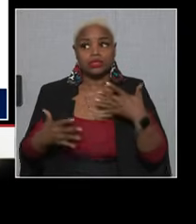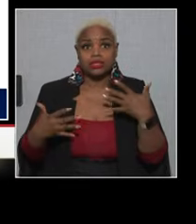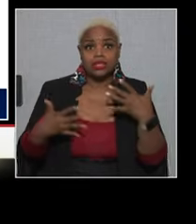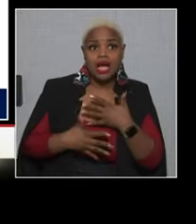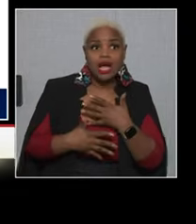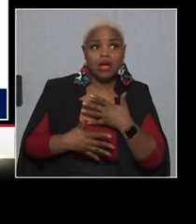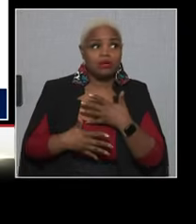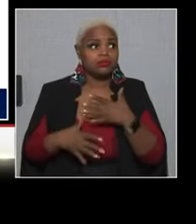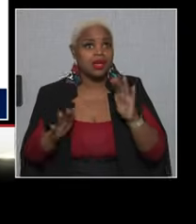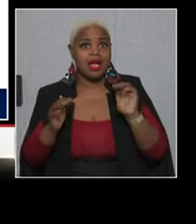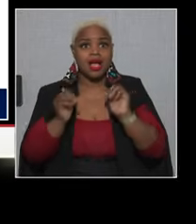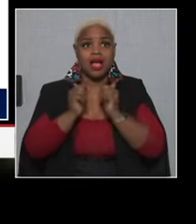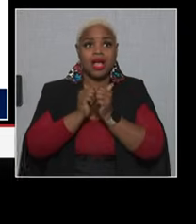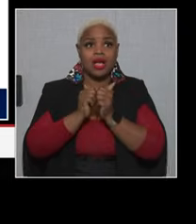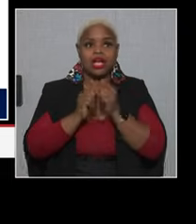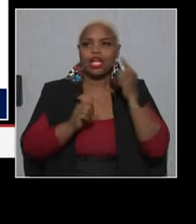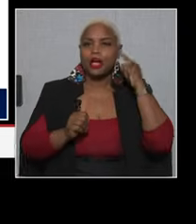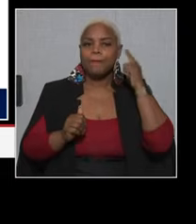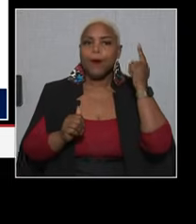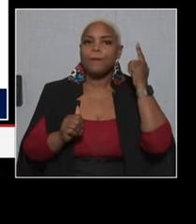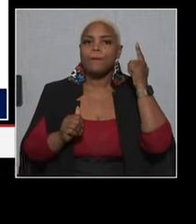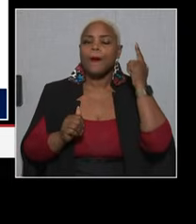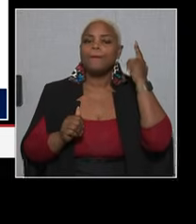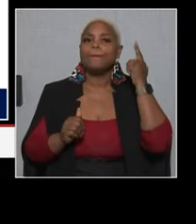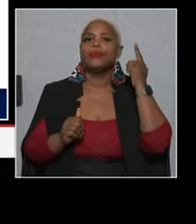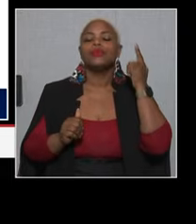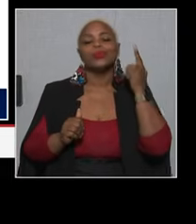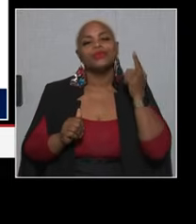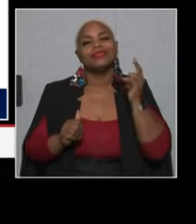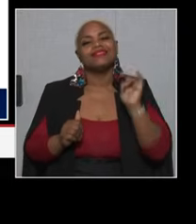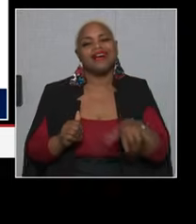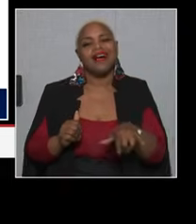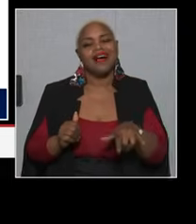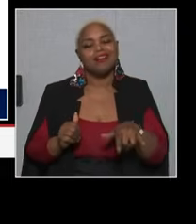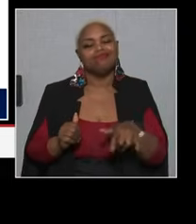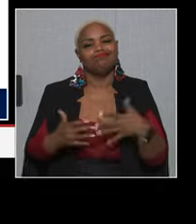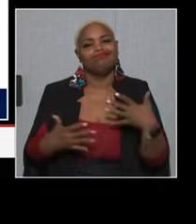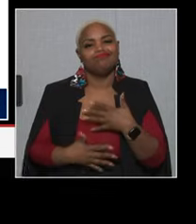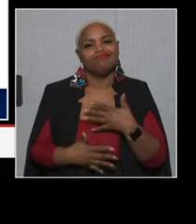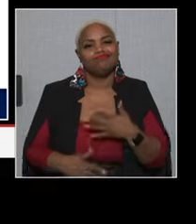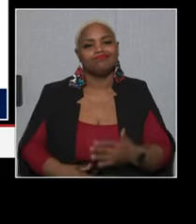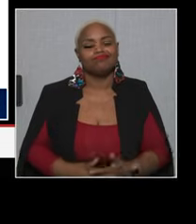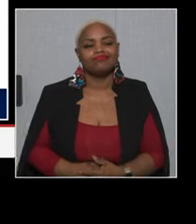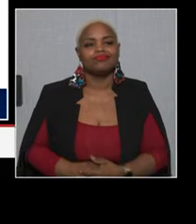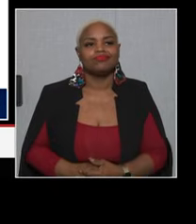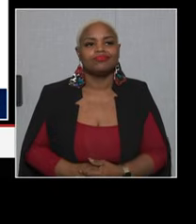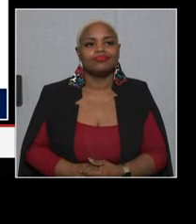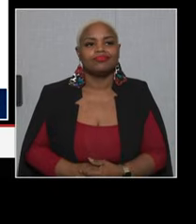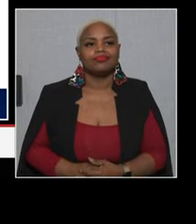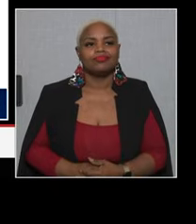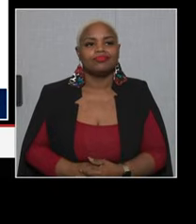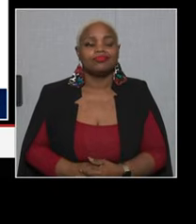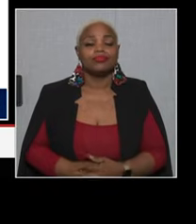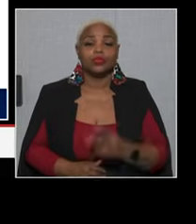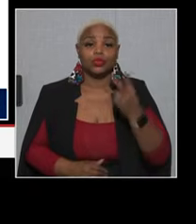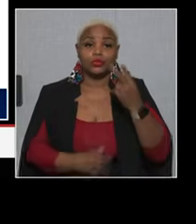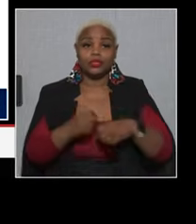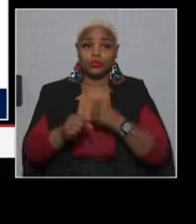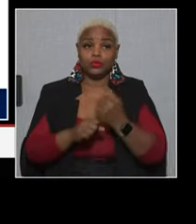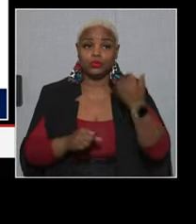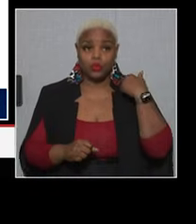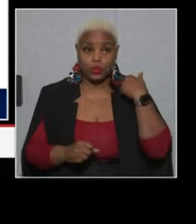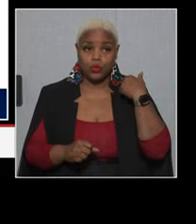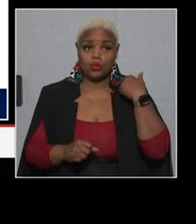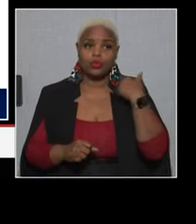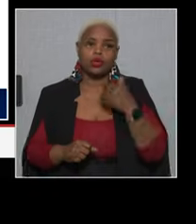of gunfire or gunshots. Shootings are down 52% since 2023 and 32% compared to the